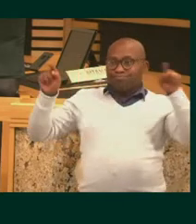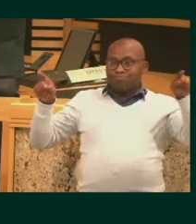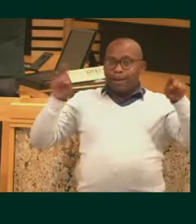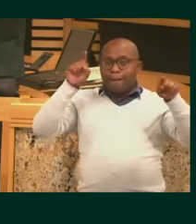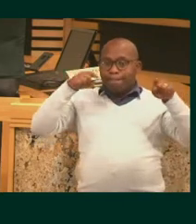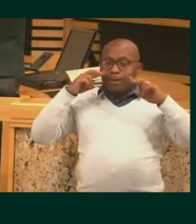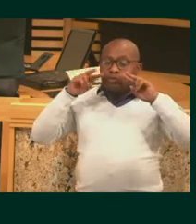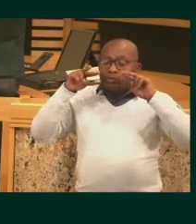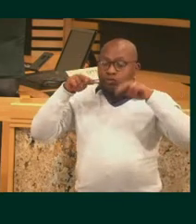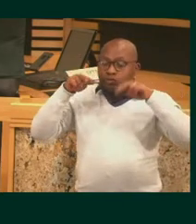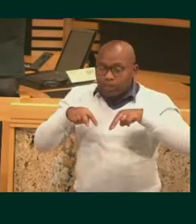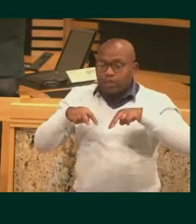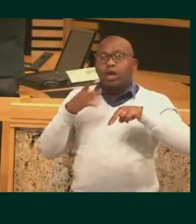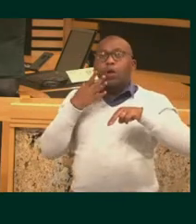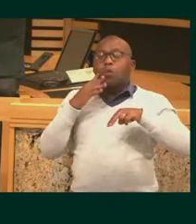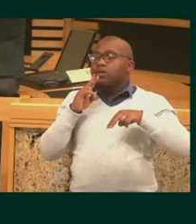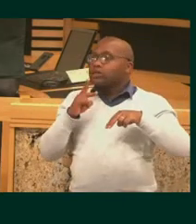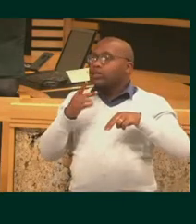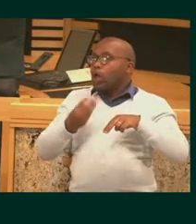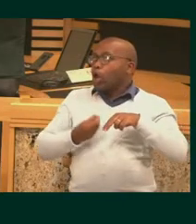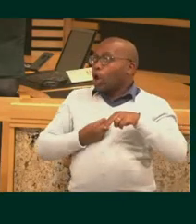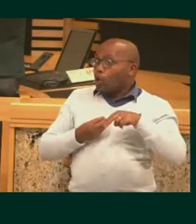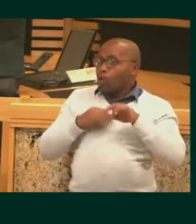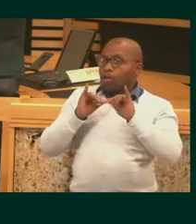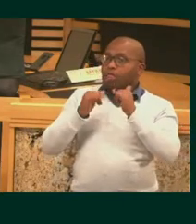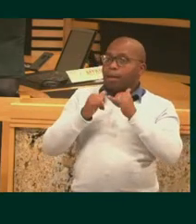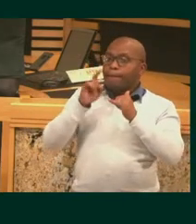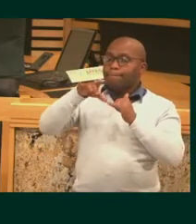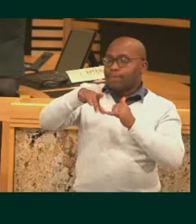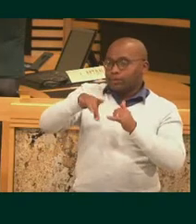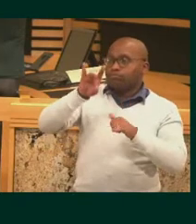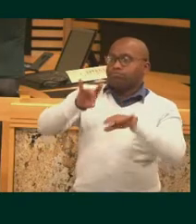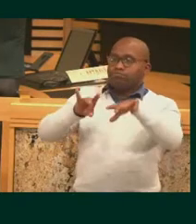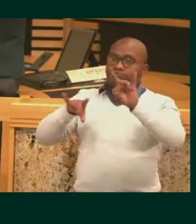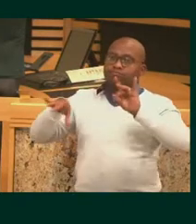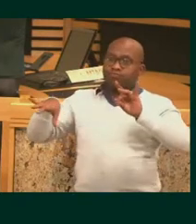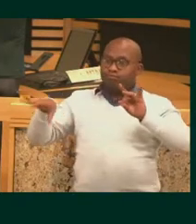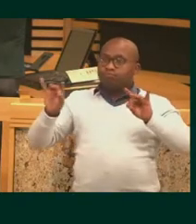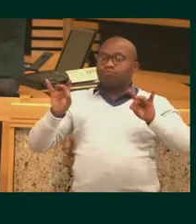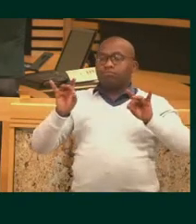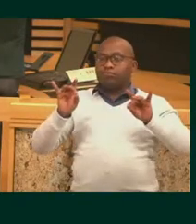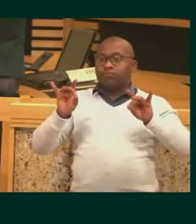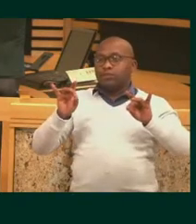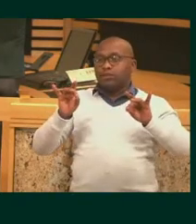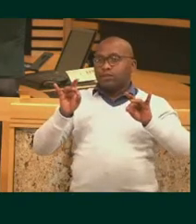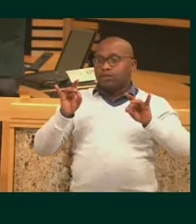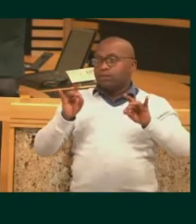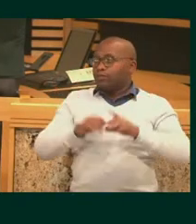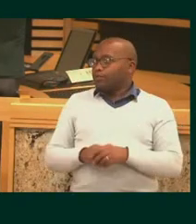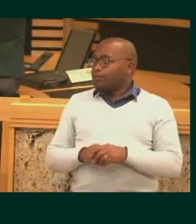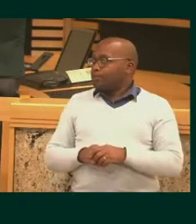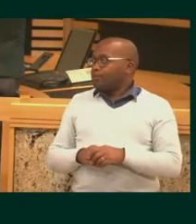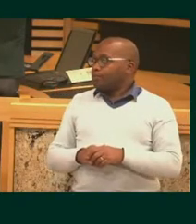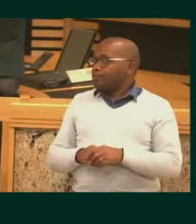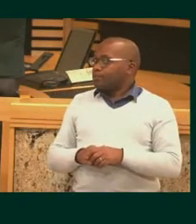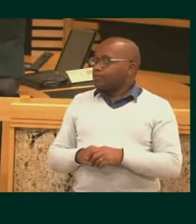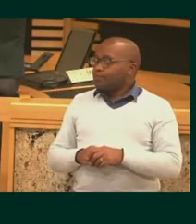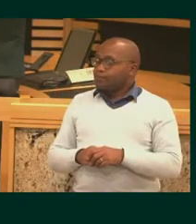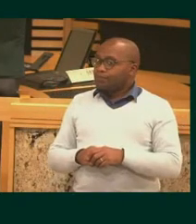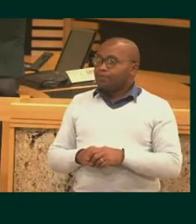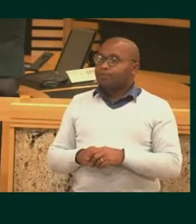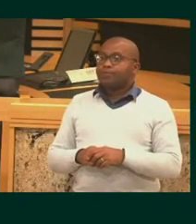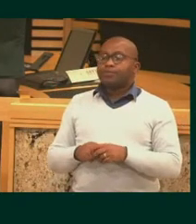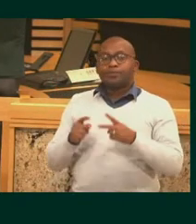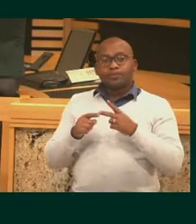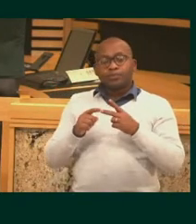procurement within their respective institutions for which beers will be allocated preference points circular